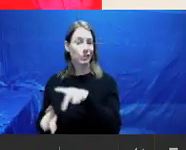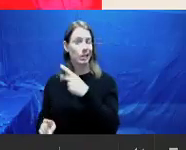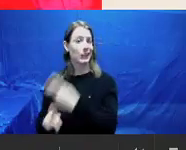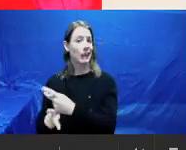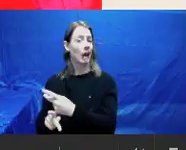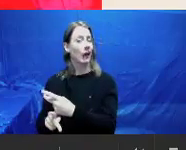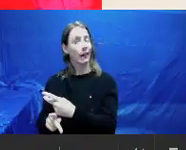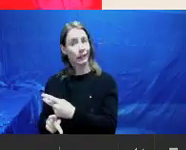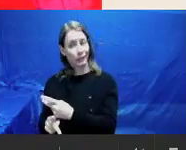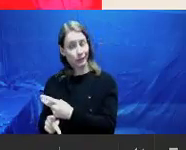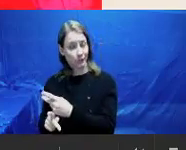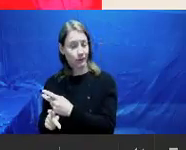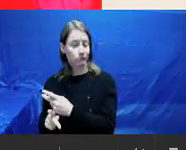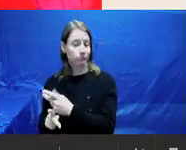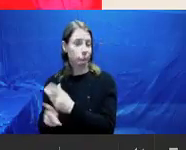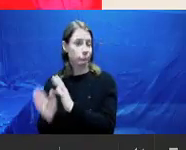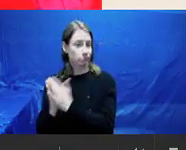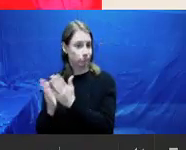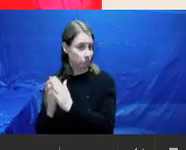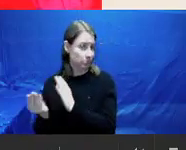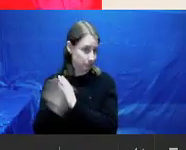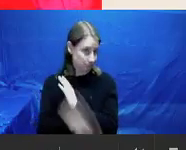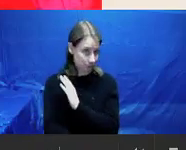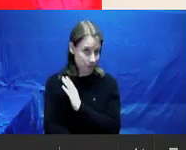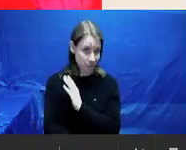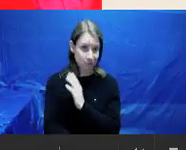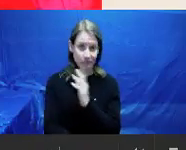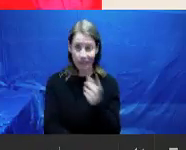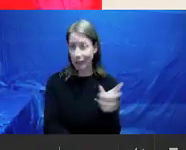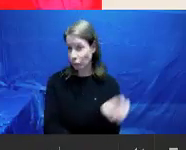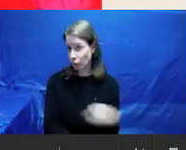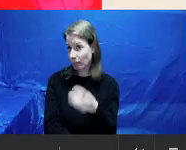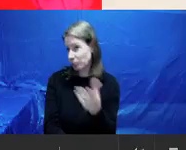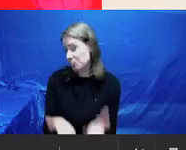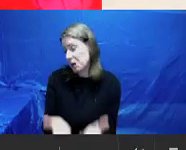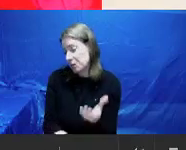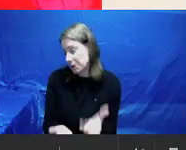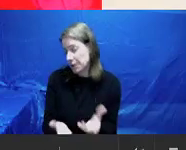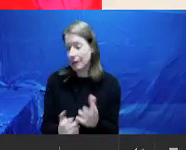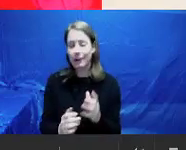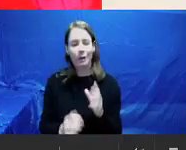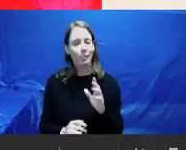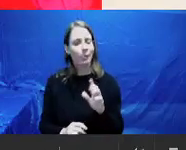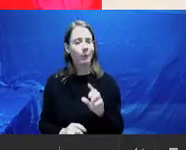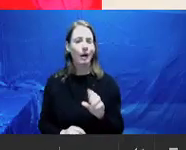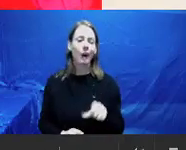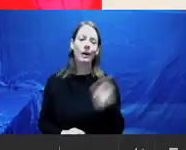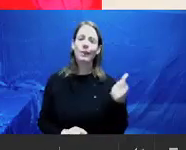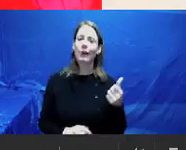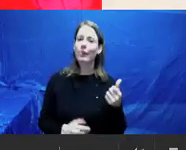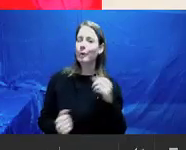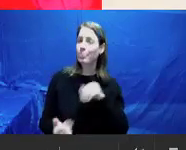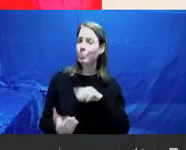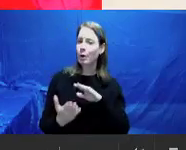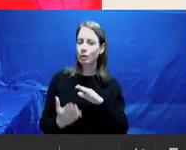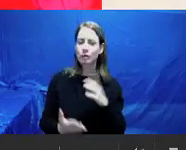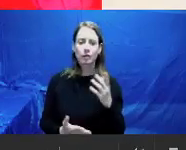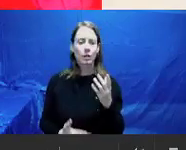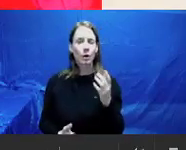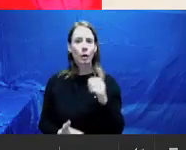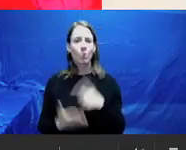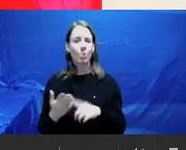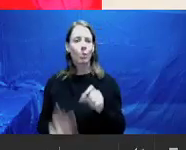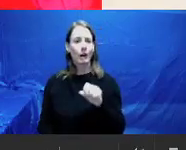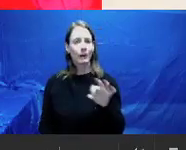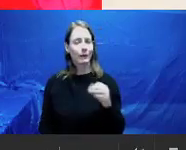skills. But another way to consider this is to think about layering texts. So what about having 3 texts kind of in